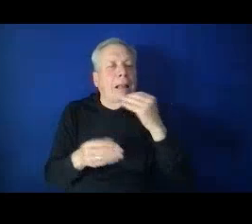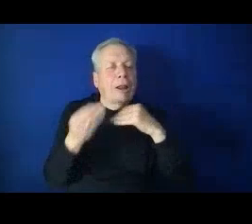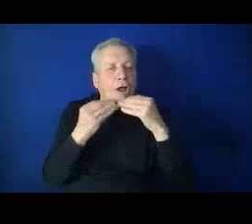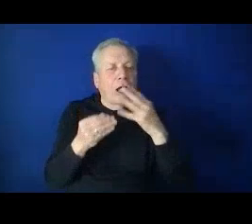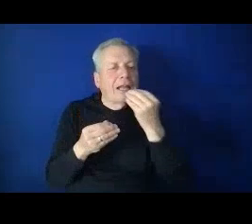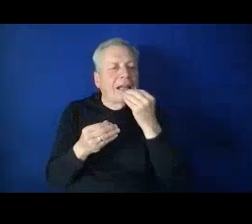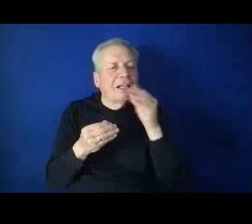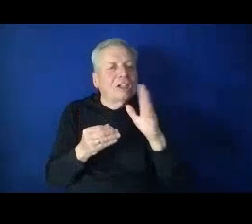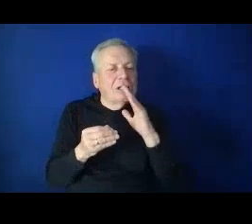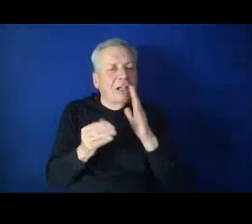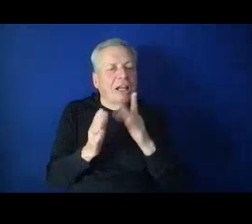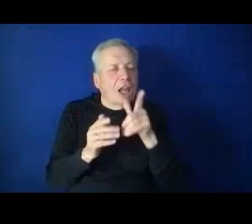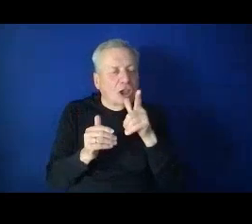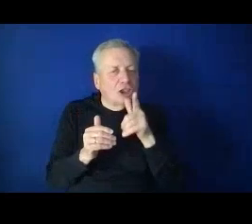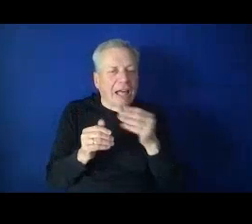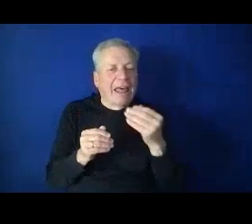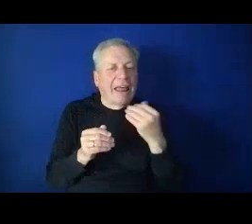had sand all over it.